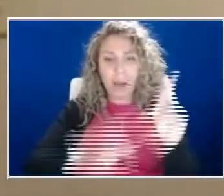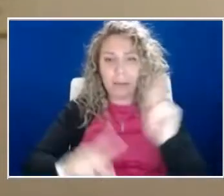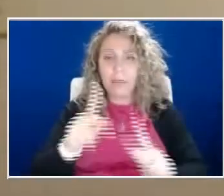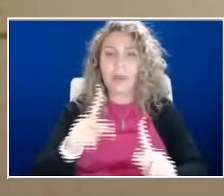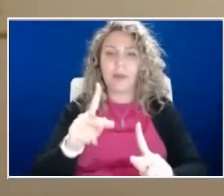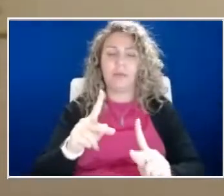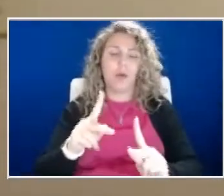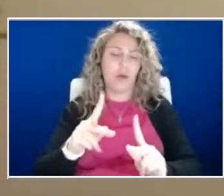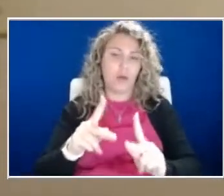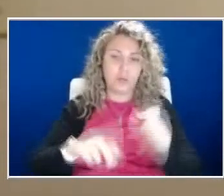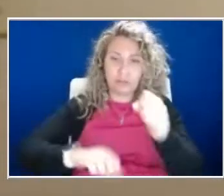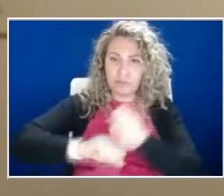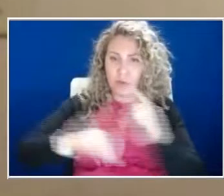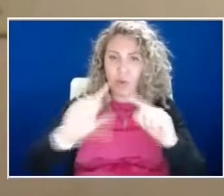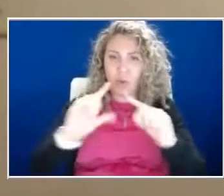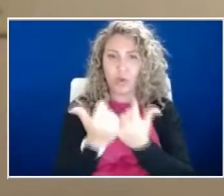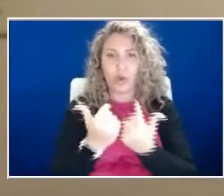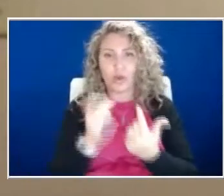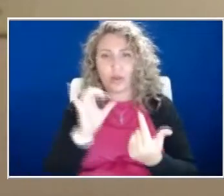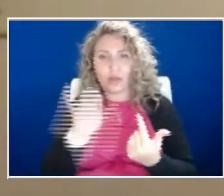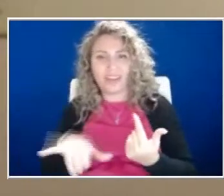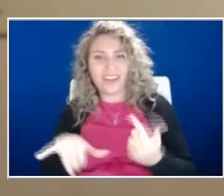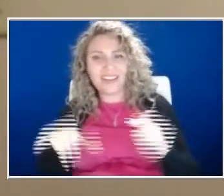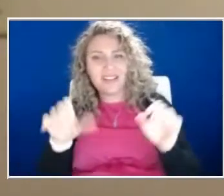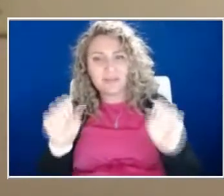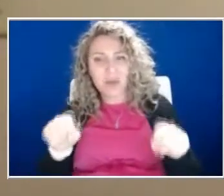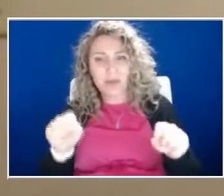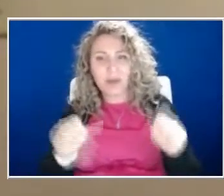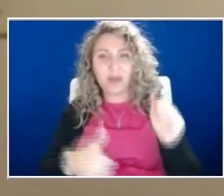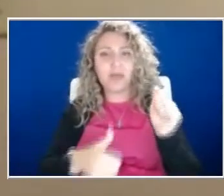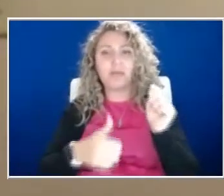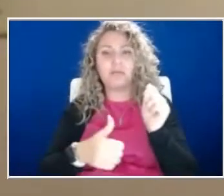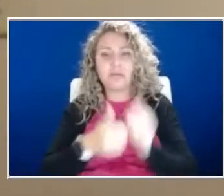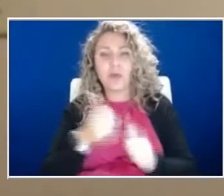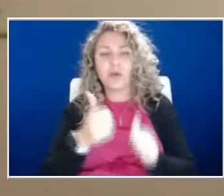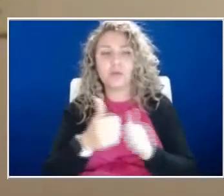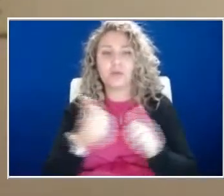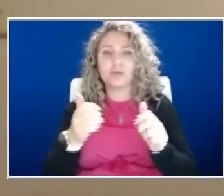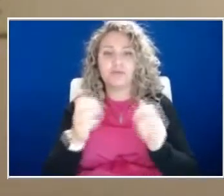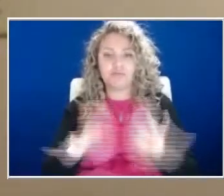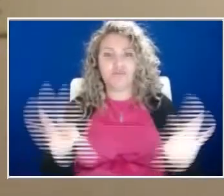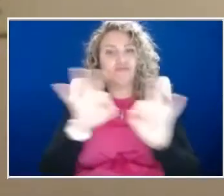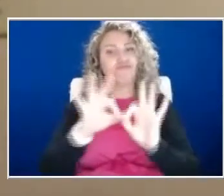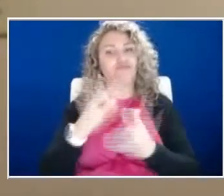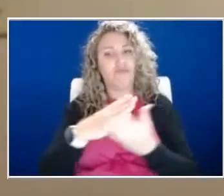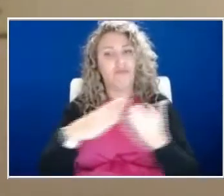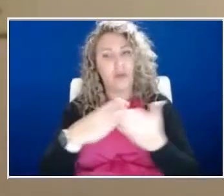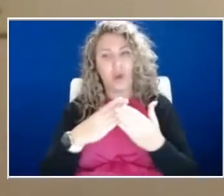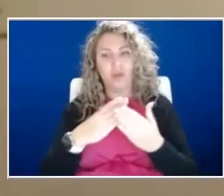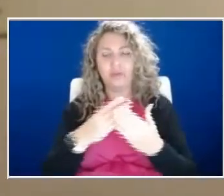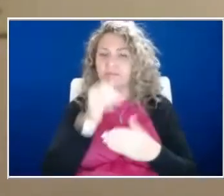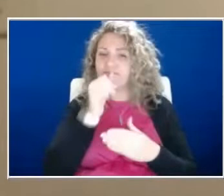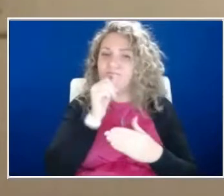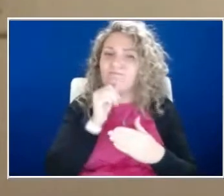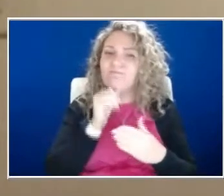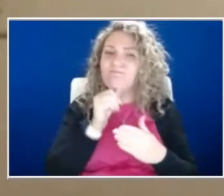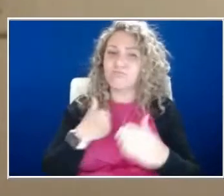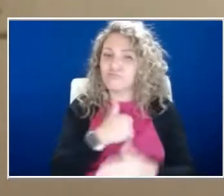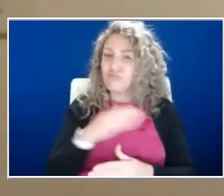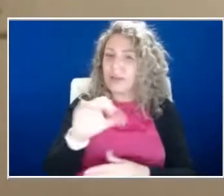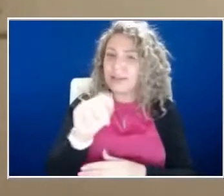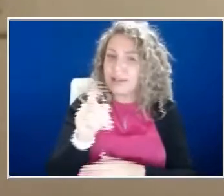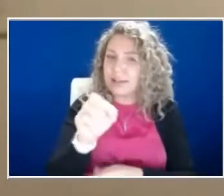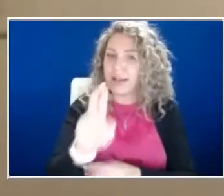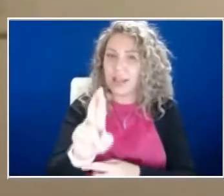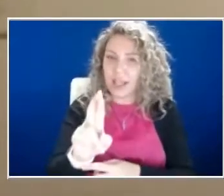say that is probably one of the most critical components of getting through a breast cancer journey, is to